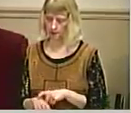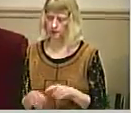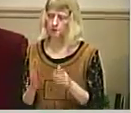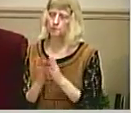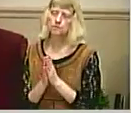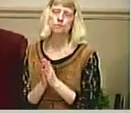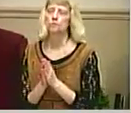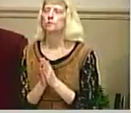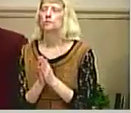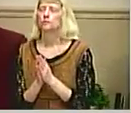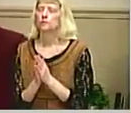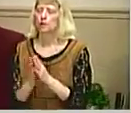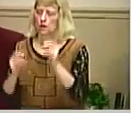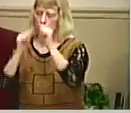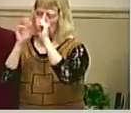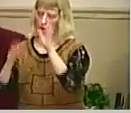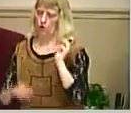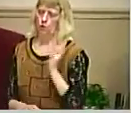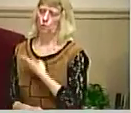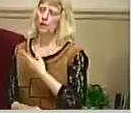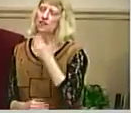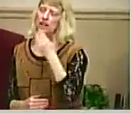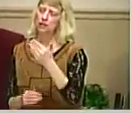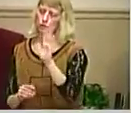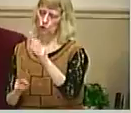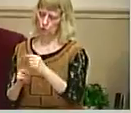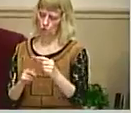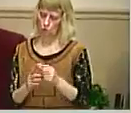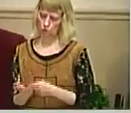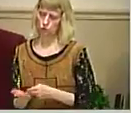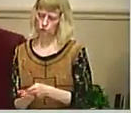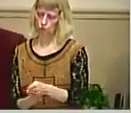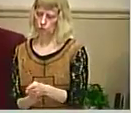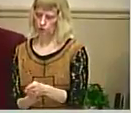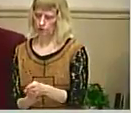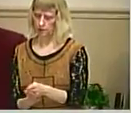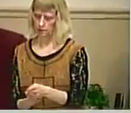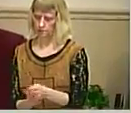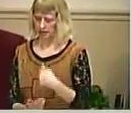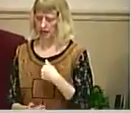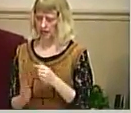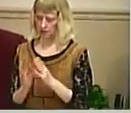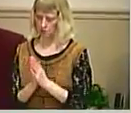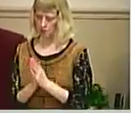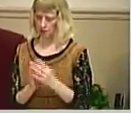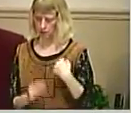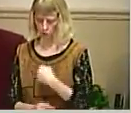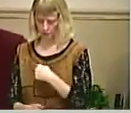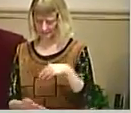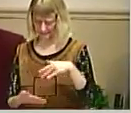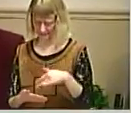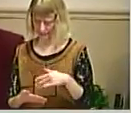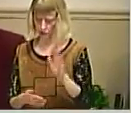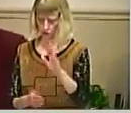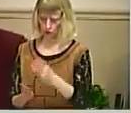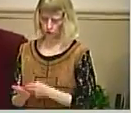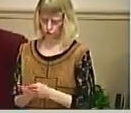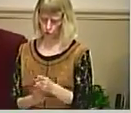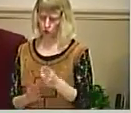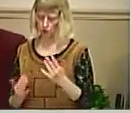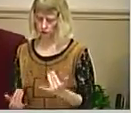pray. Father, we thank you for your word, for it is truth. And I pray that as we study your truth